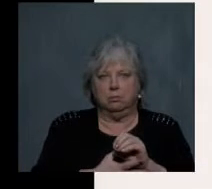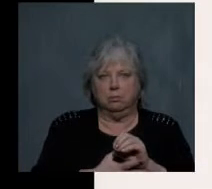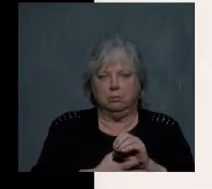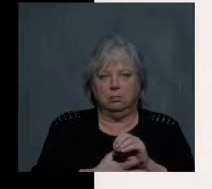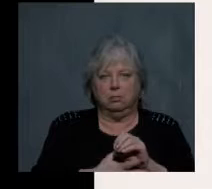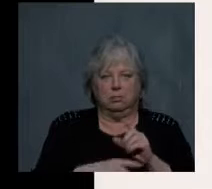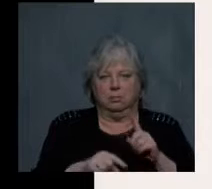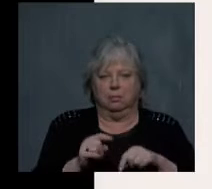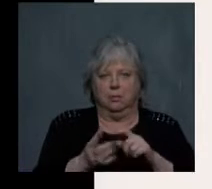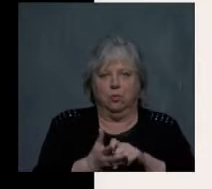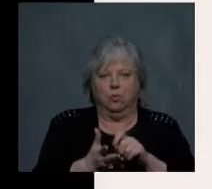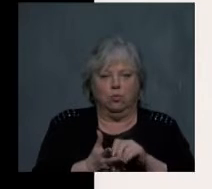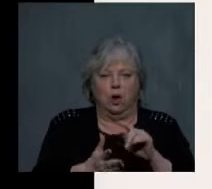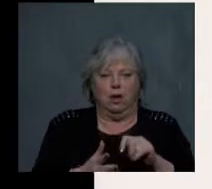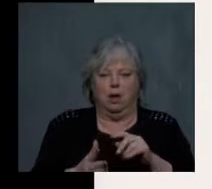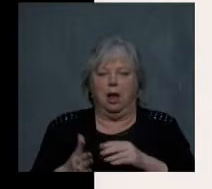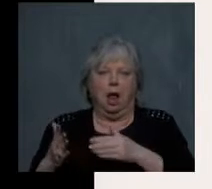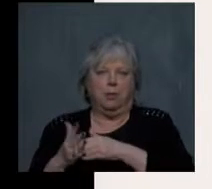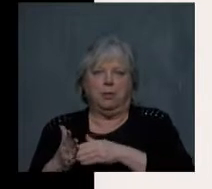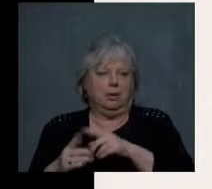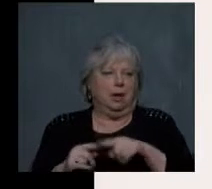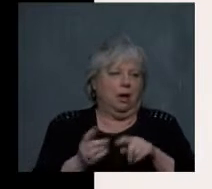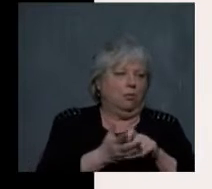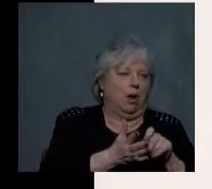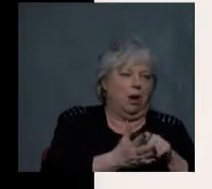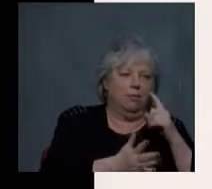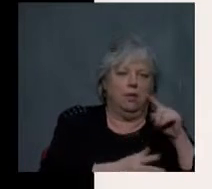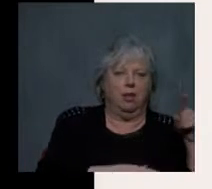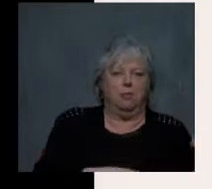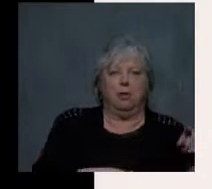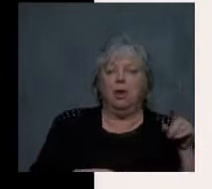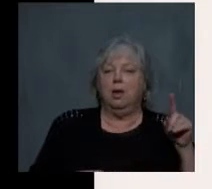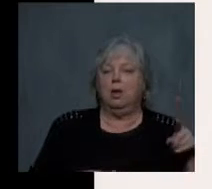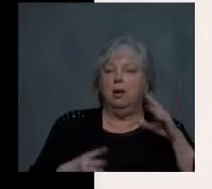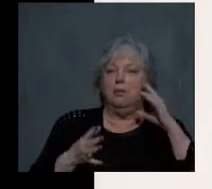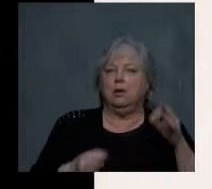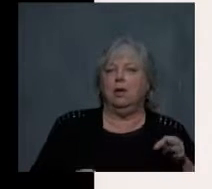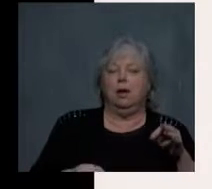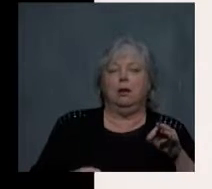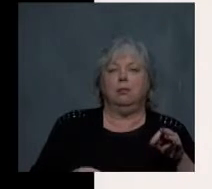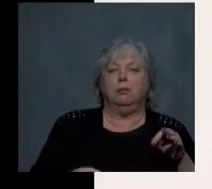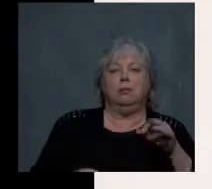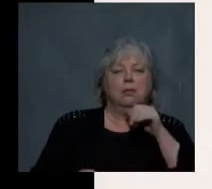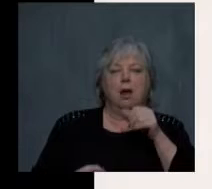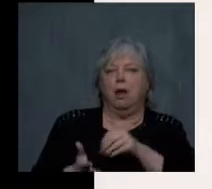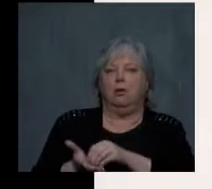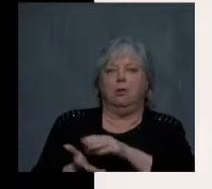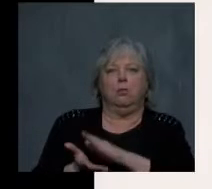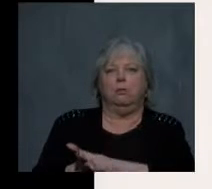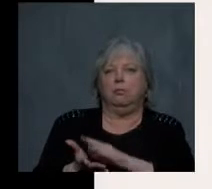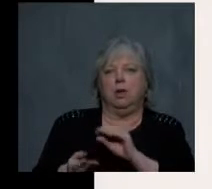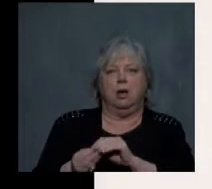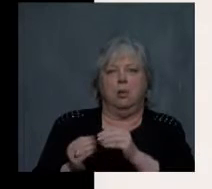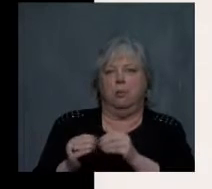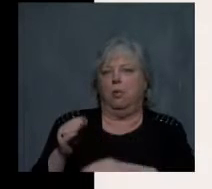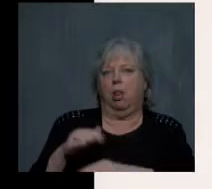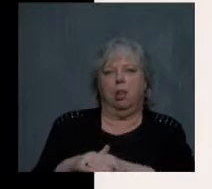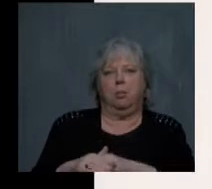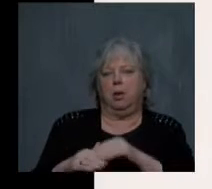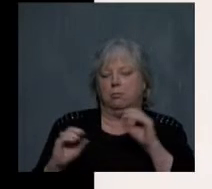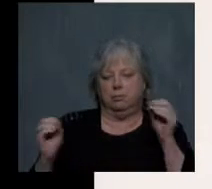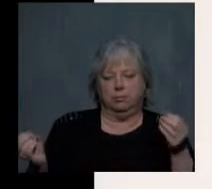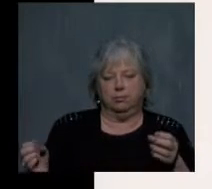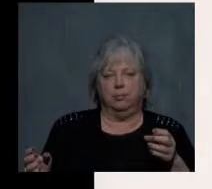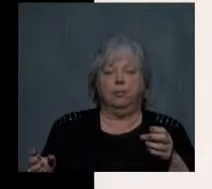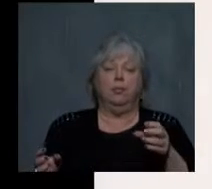I can't write it. Our physicians can't write it for them. They have chosen not to put a number there.